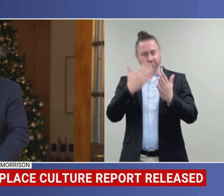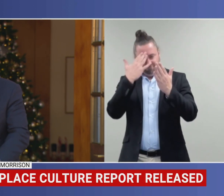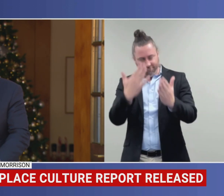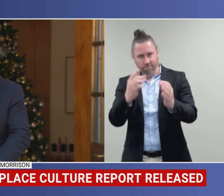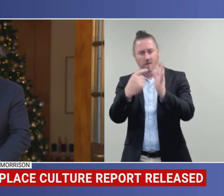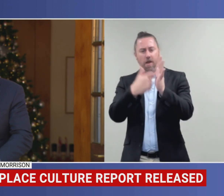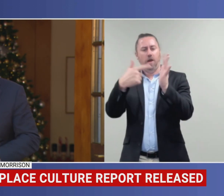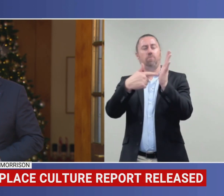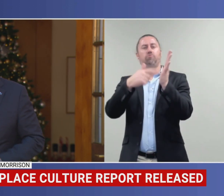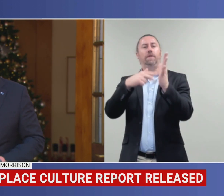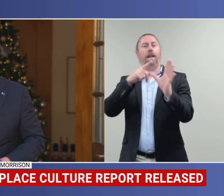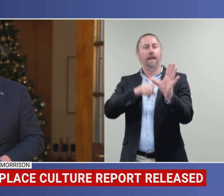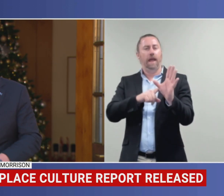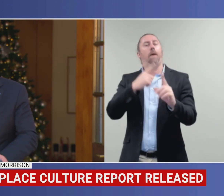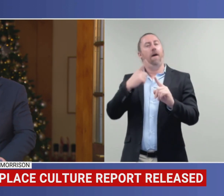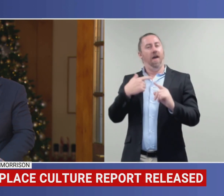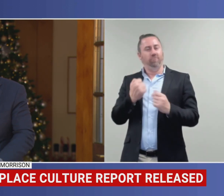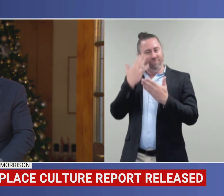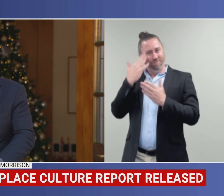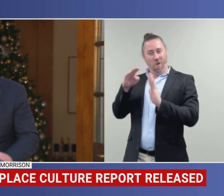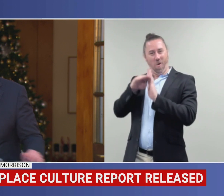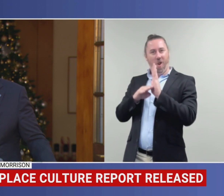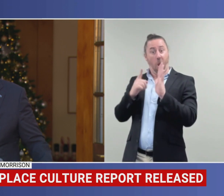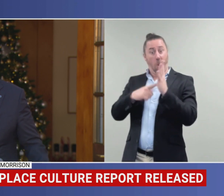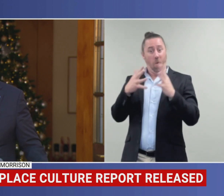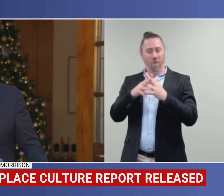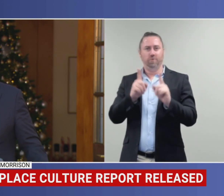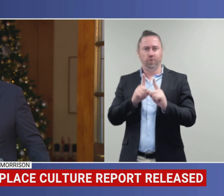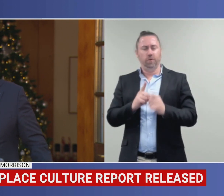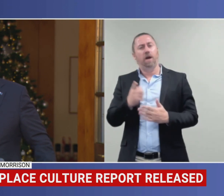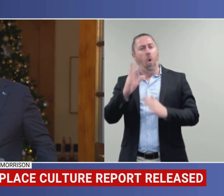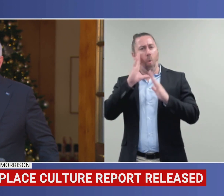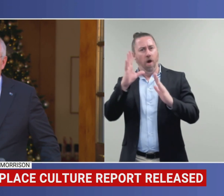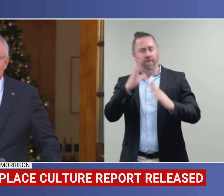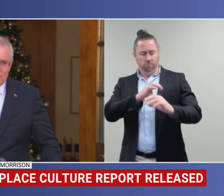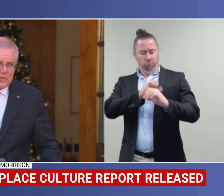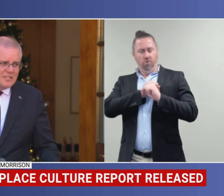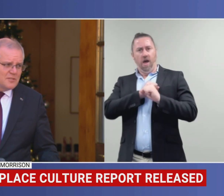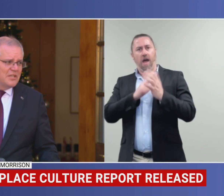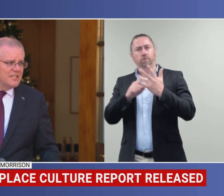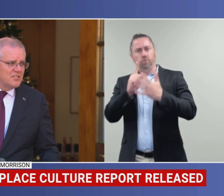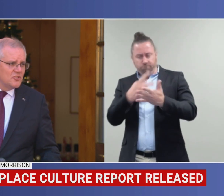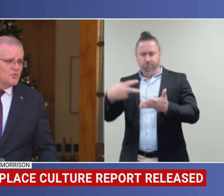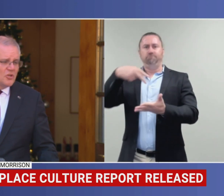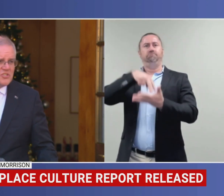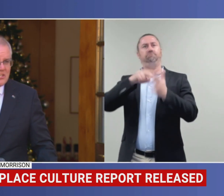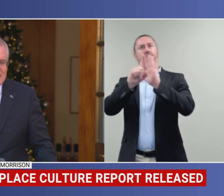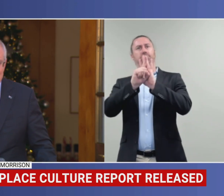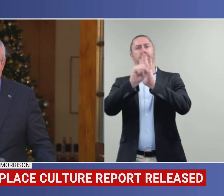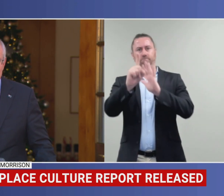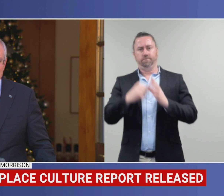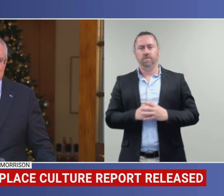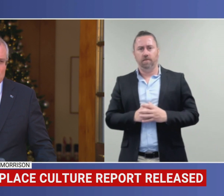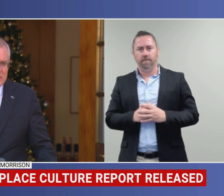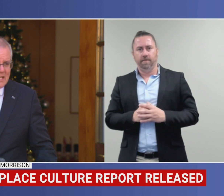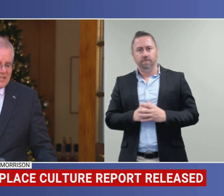more generally, I do thank her for standing up and speaking up. And her voice has been listened to, not just in the